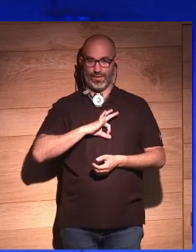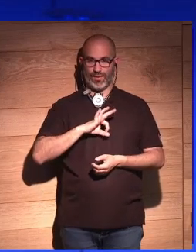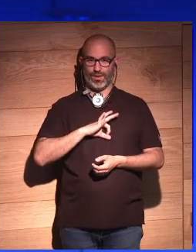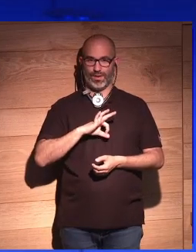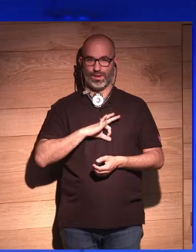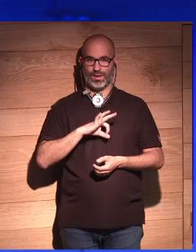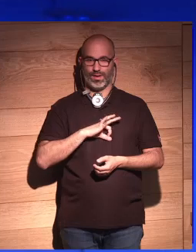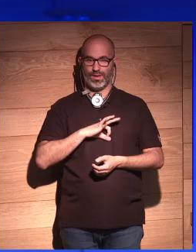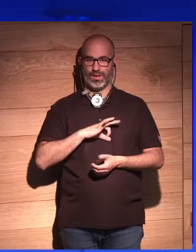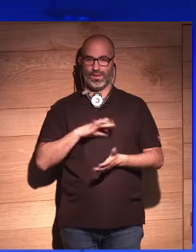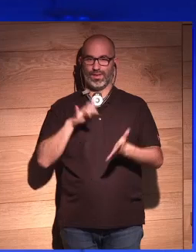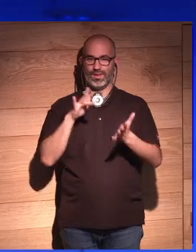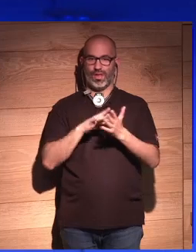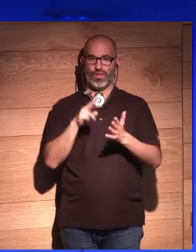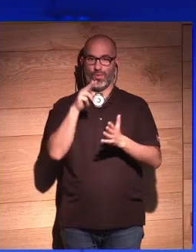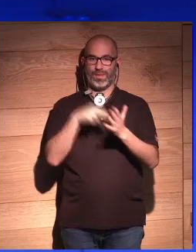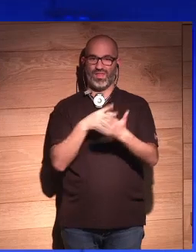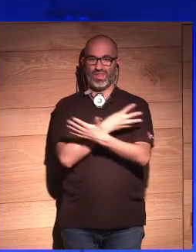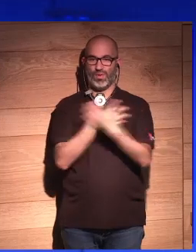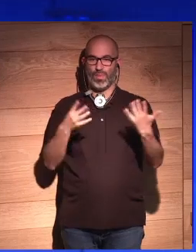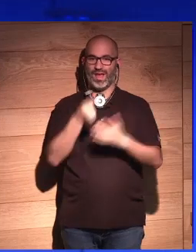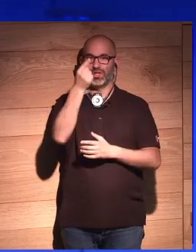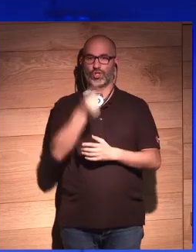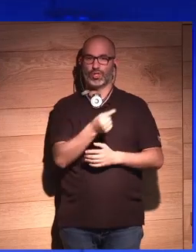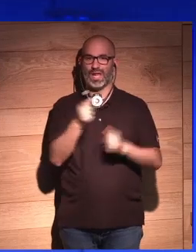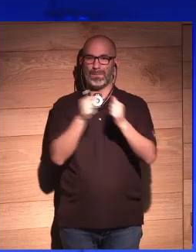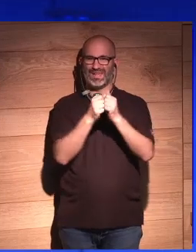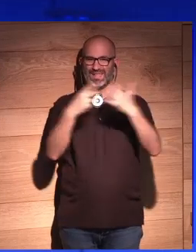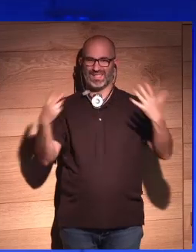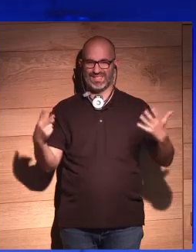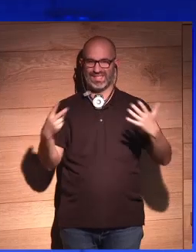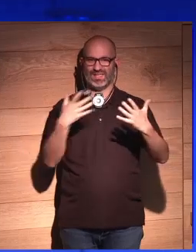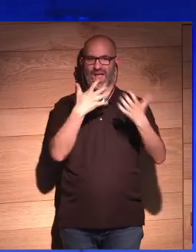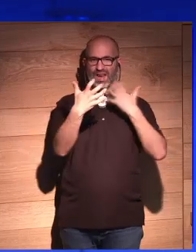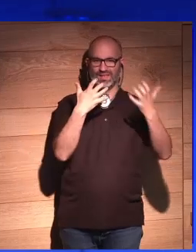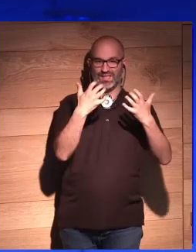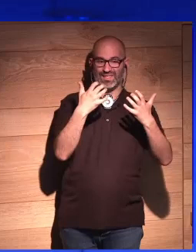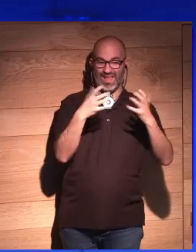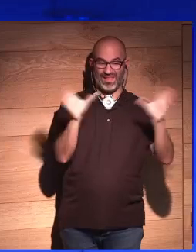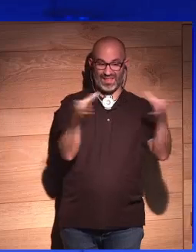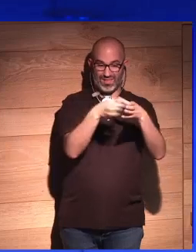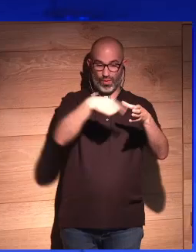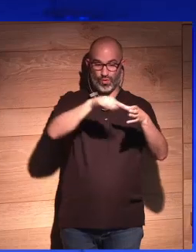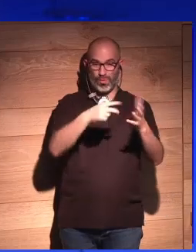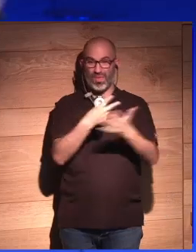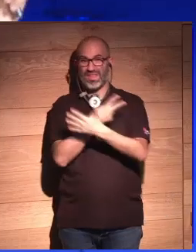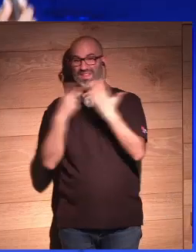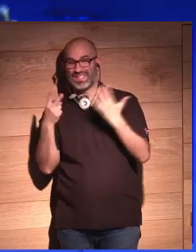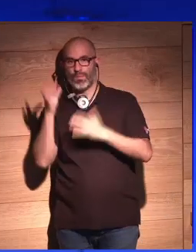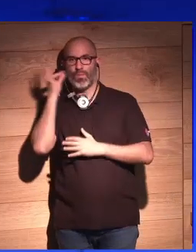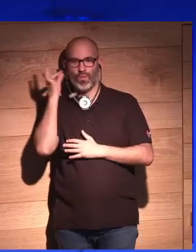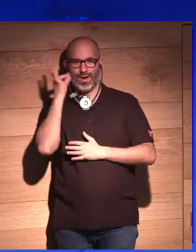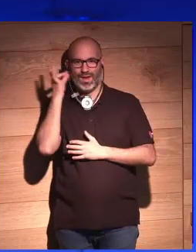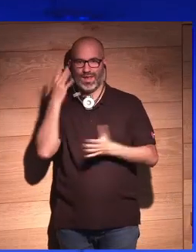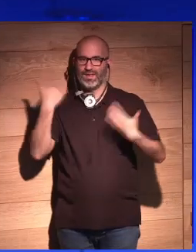showed 27 artists and 17 were women. So this is happening. This is on. This New Frontier is being